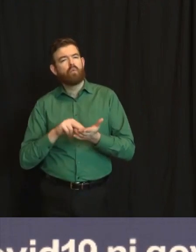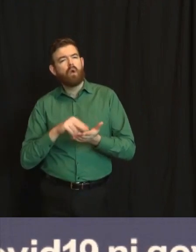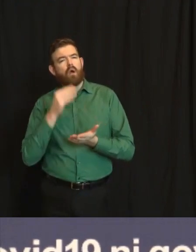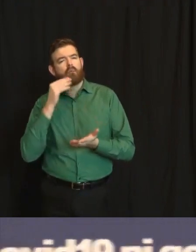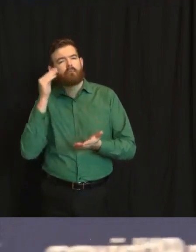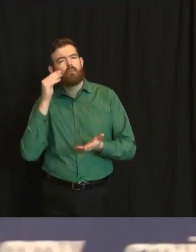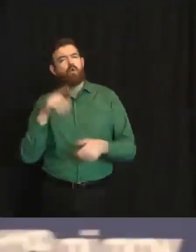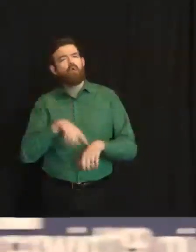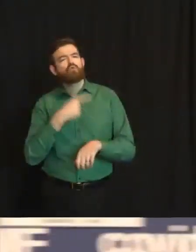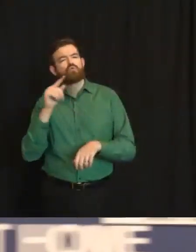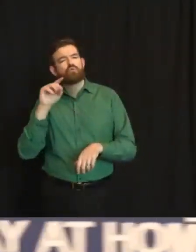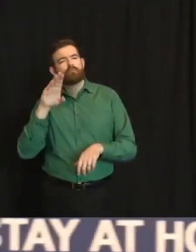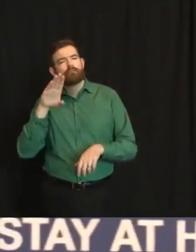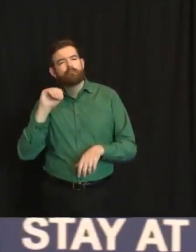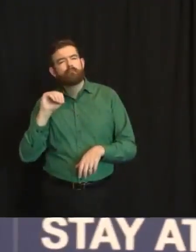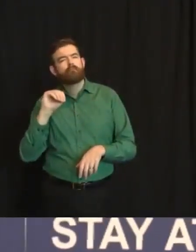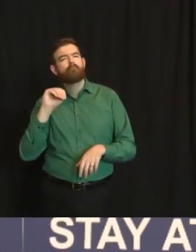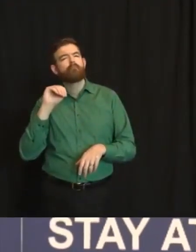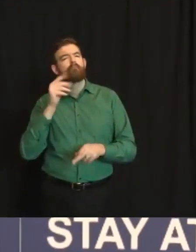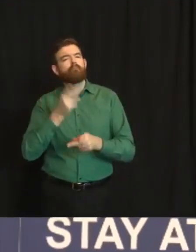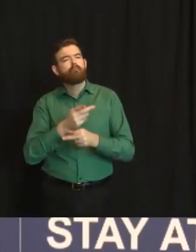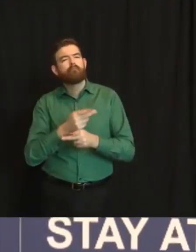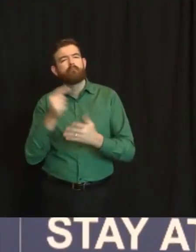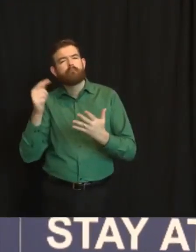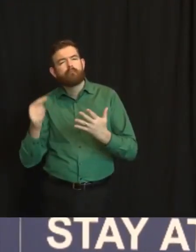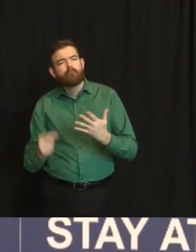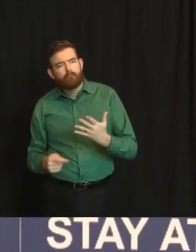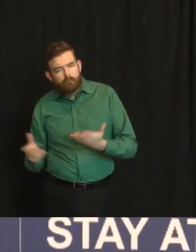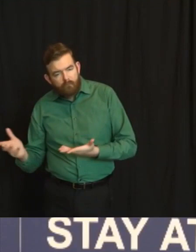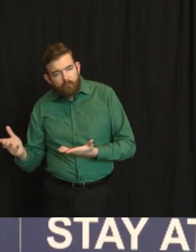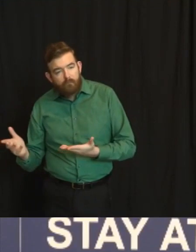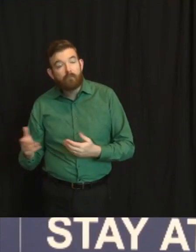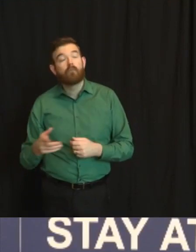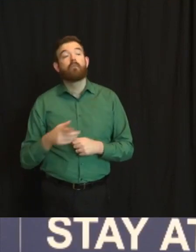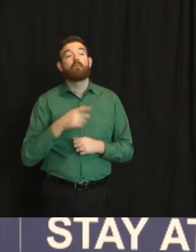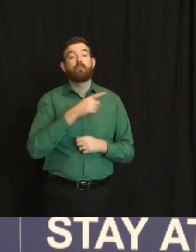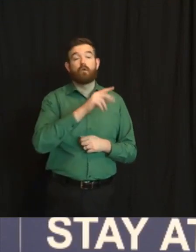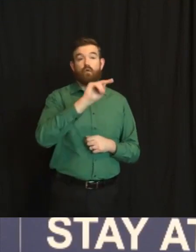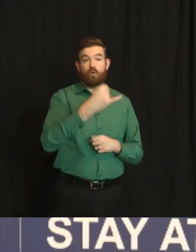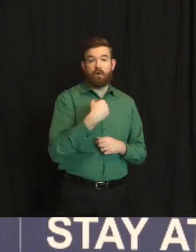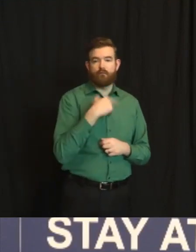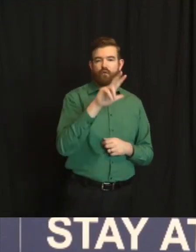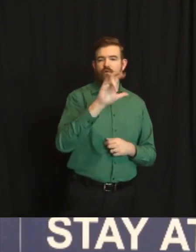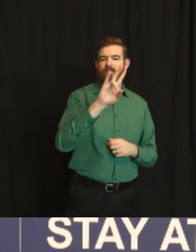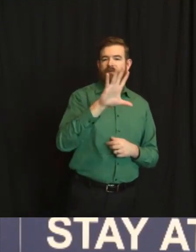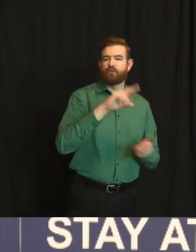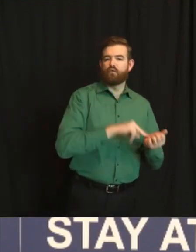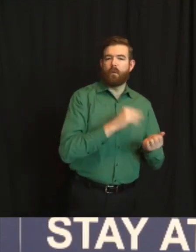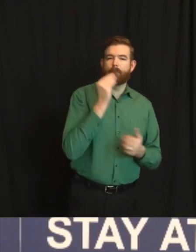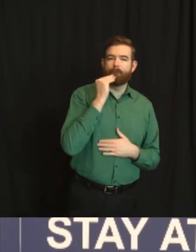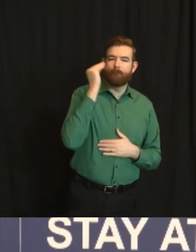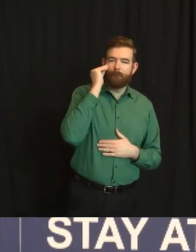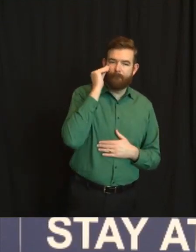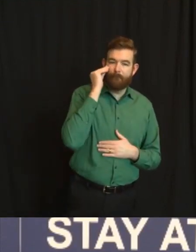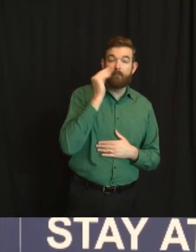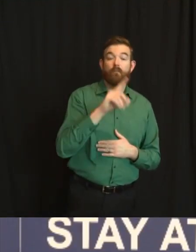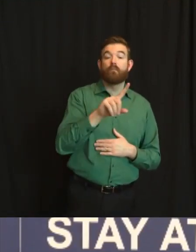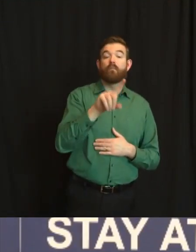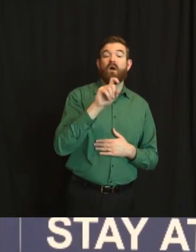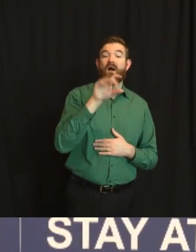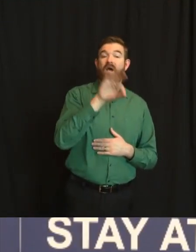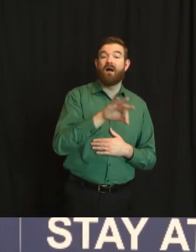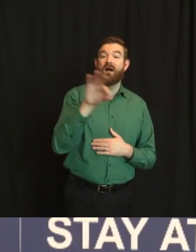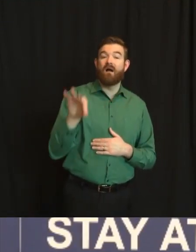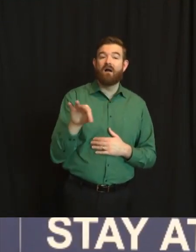have? We're tracking 375 long-term care facilities, 199 assisted living,